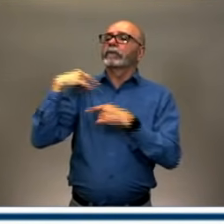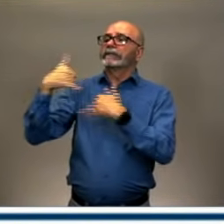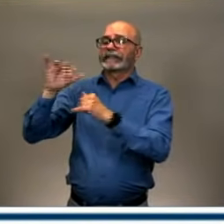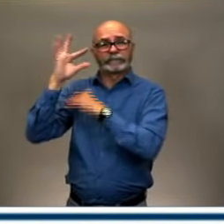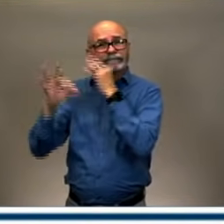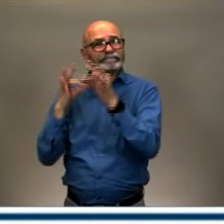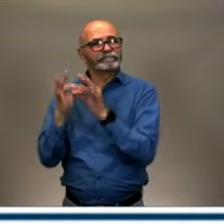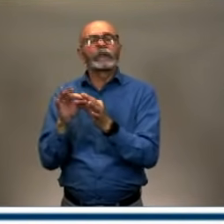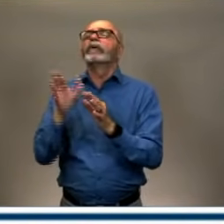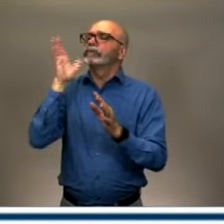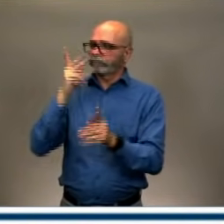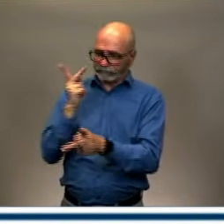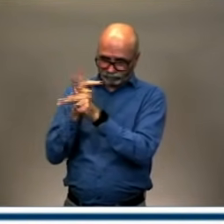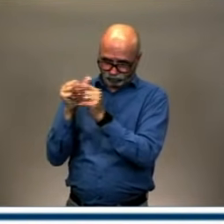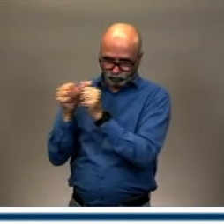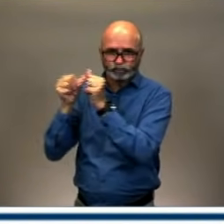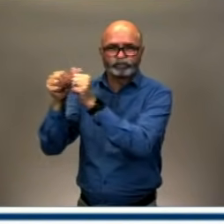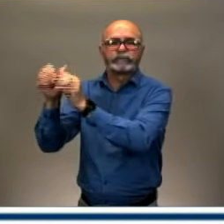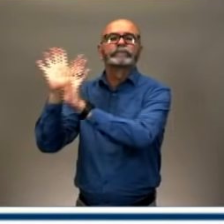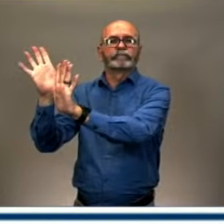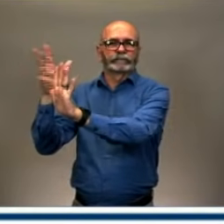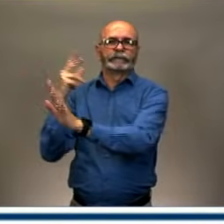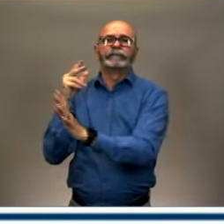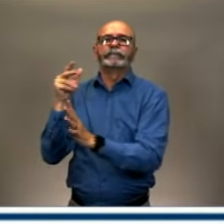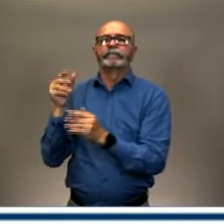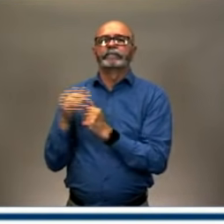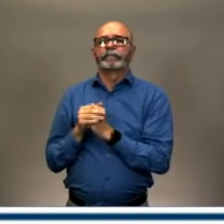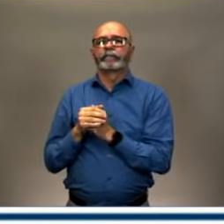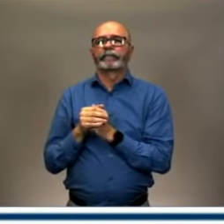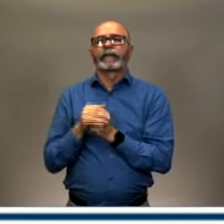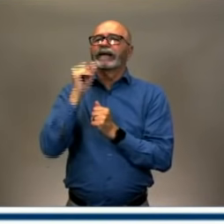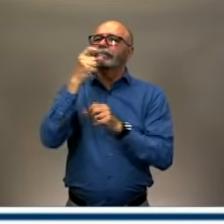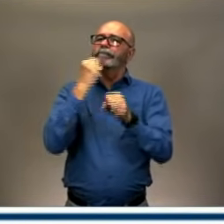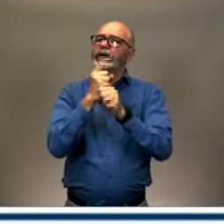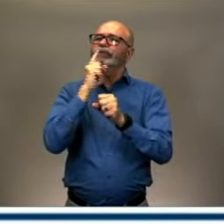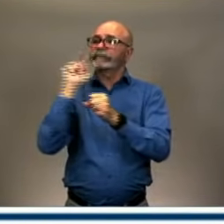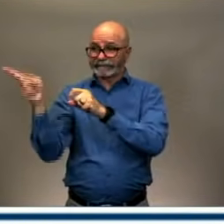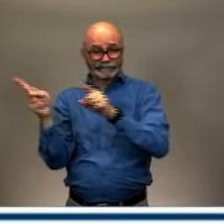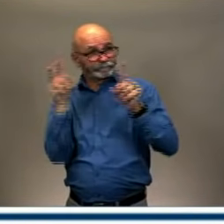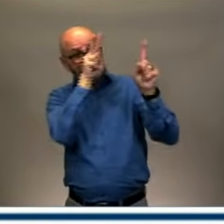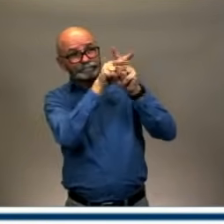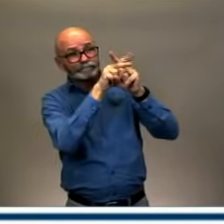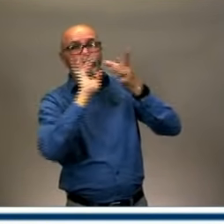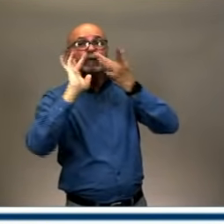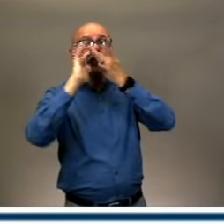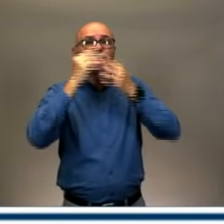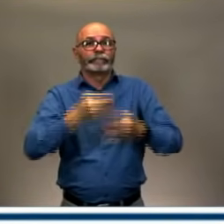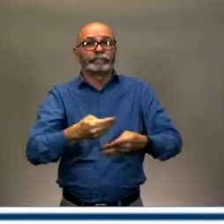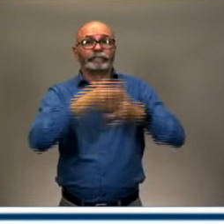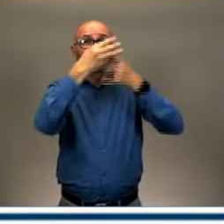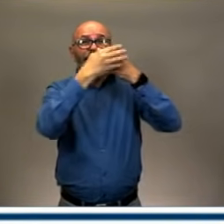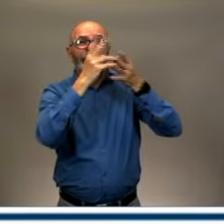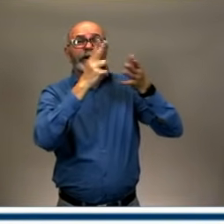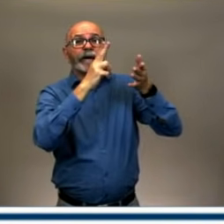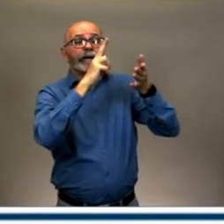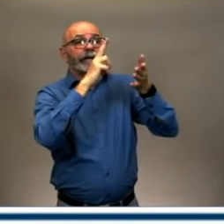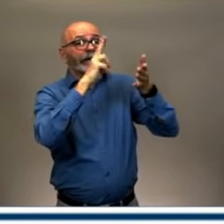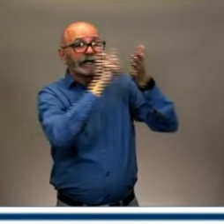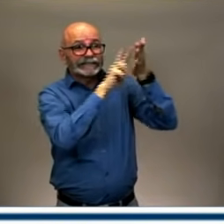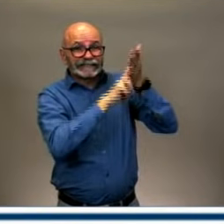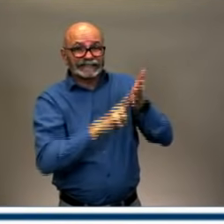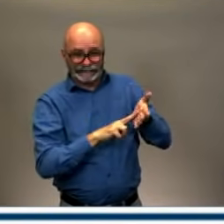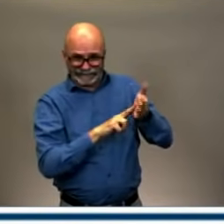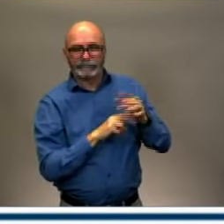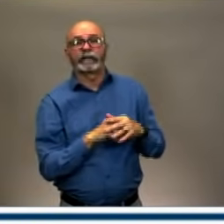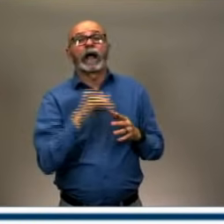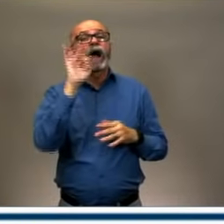in addition to the tests that people can book online, so as a reminder, if you're feeling unwell in any way, you should